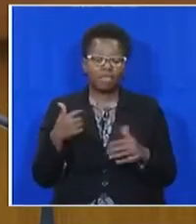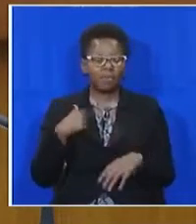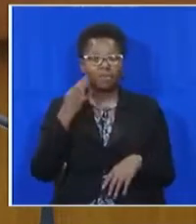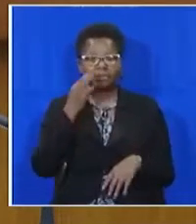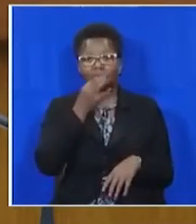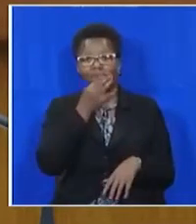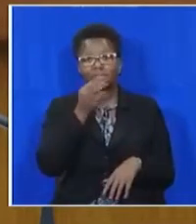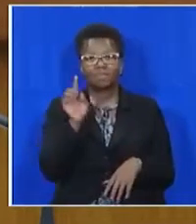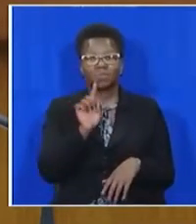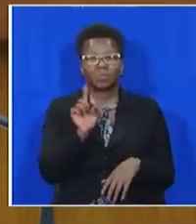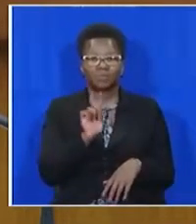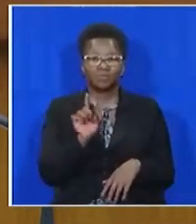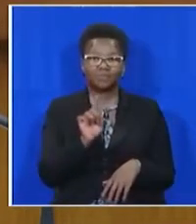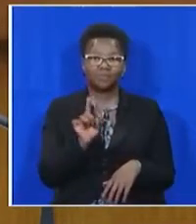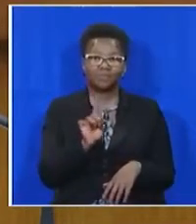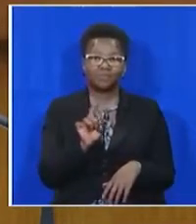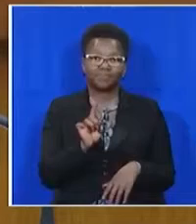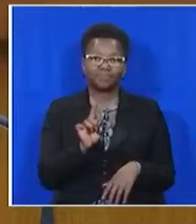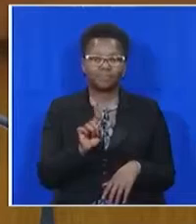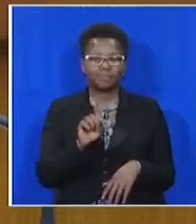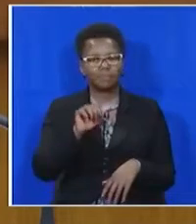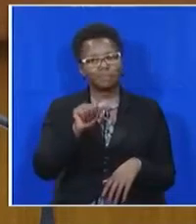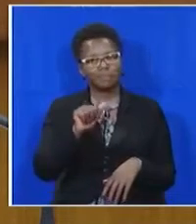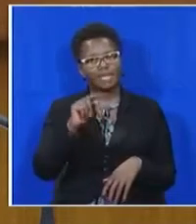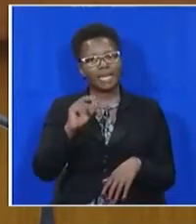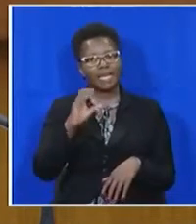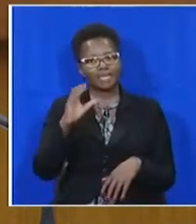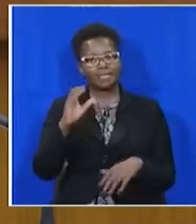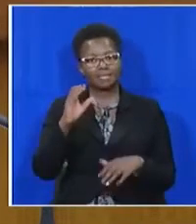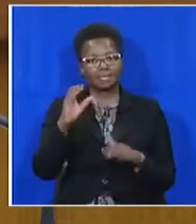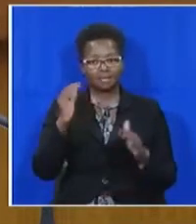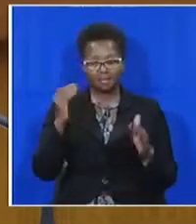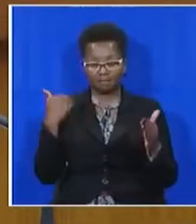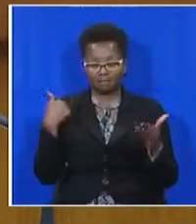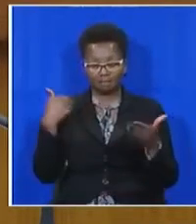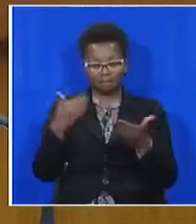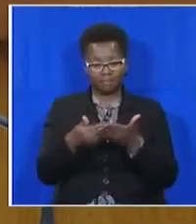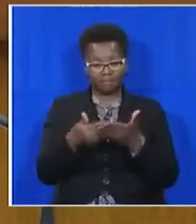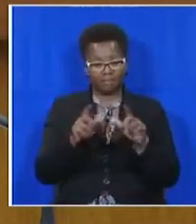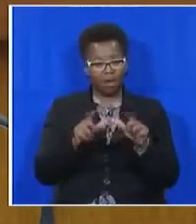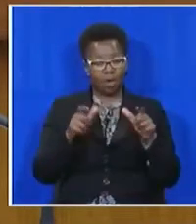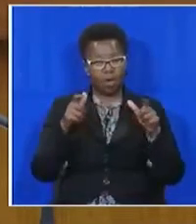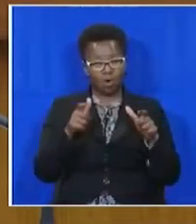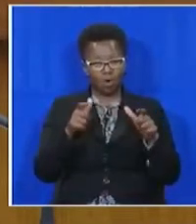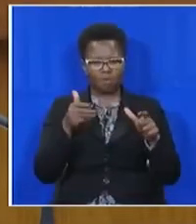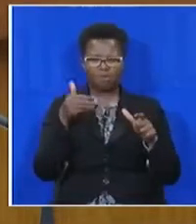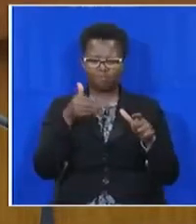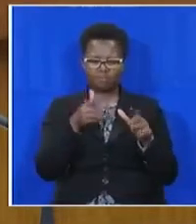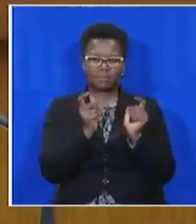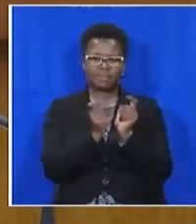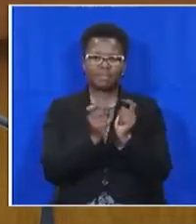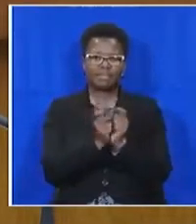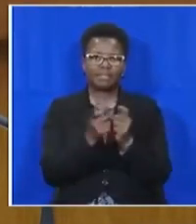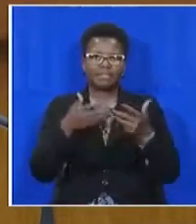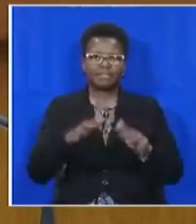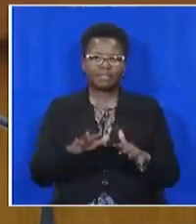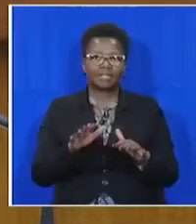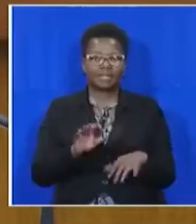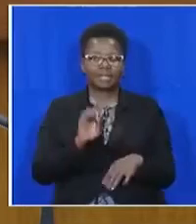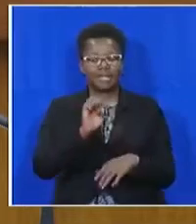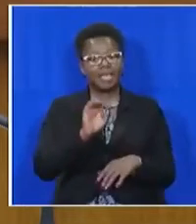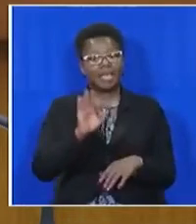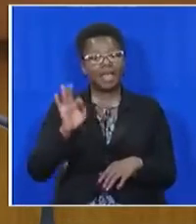indicating that the ANC has been there in all committees. The offer by the EFF for 6%